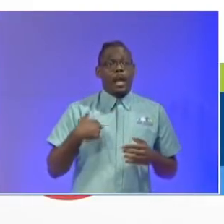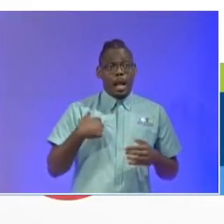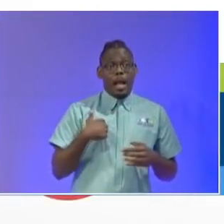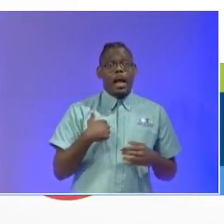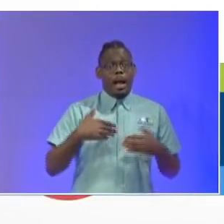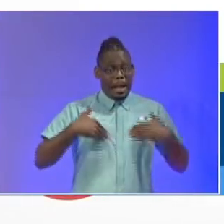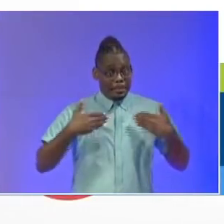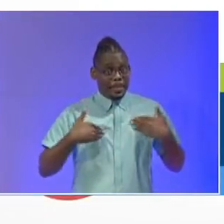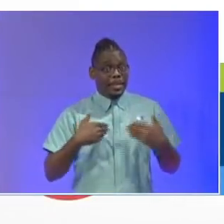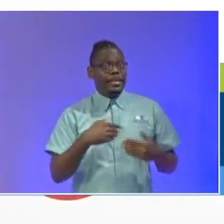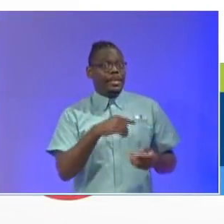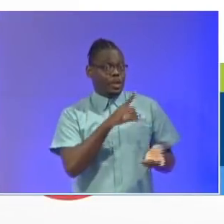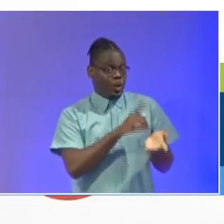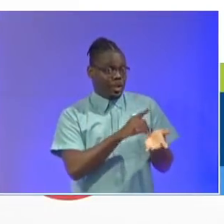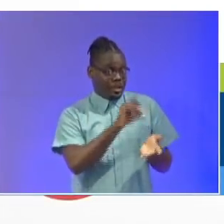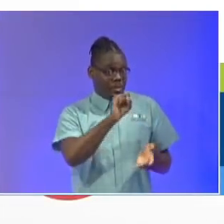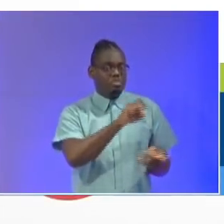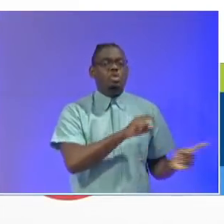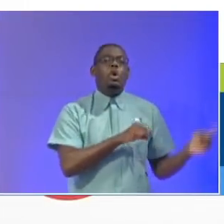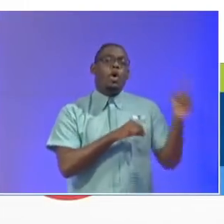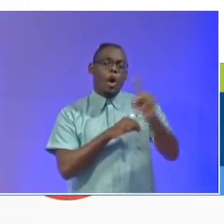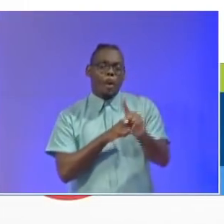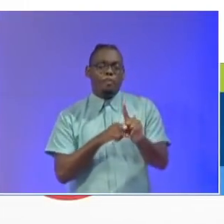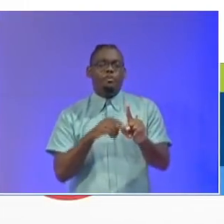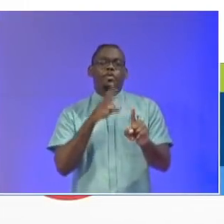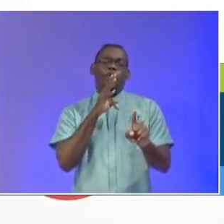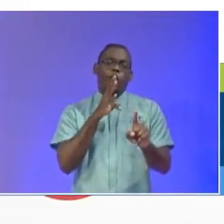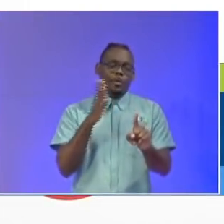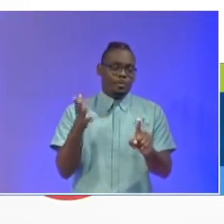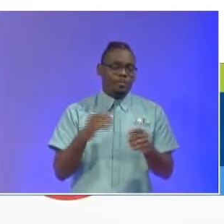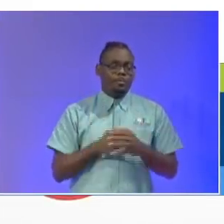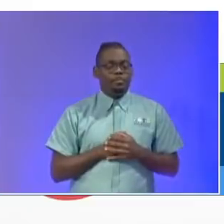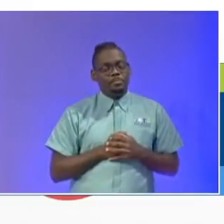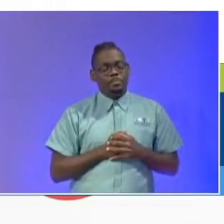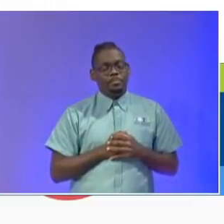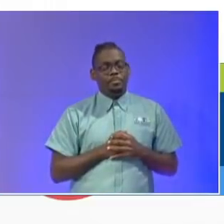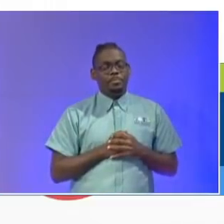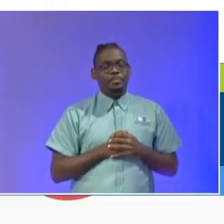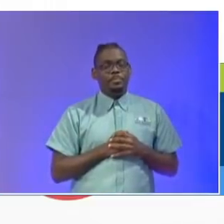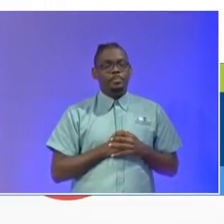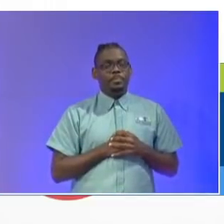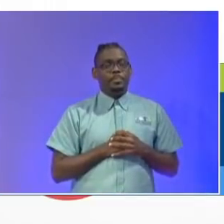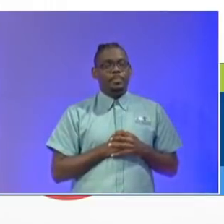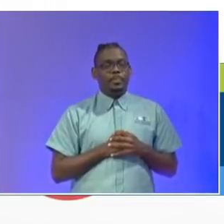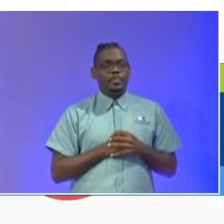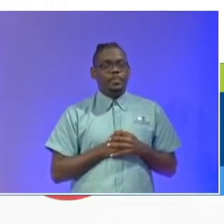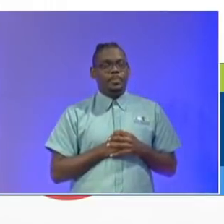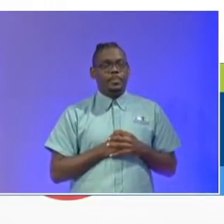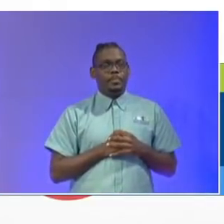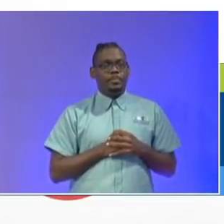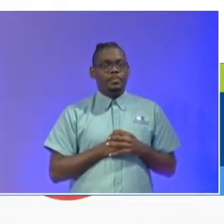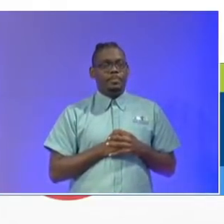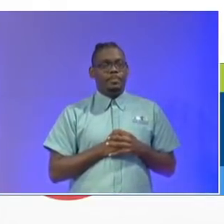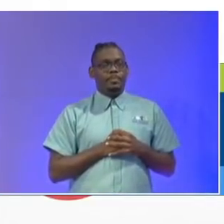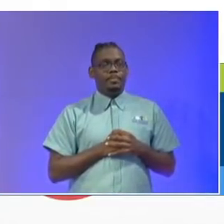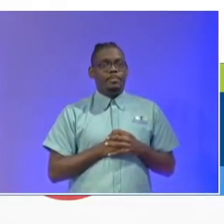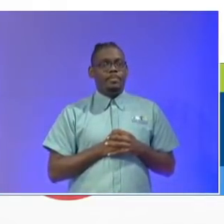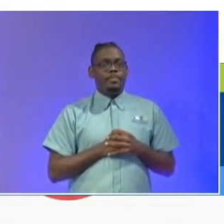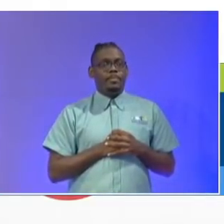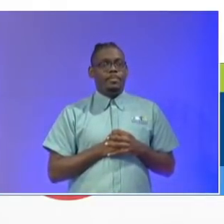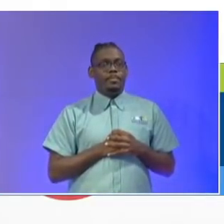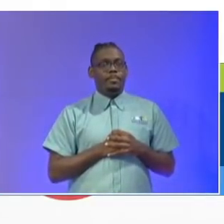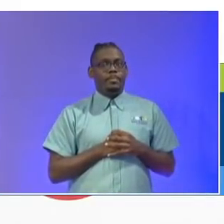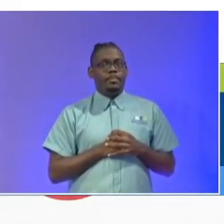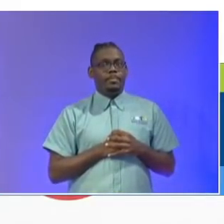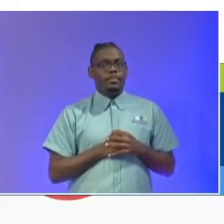Hi, good morning. I will just make comment on as to how that works in our ED at Adult Emergency at